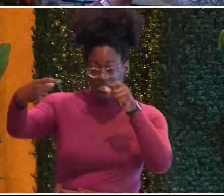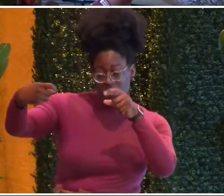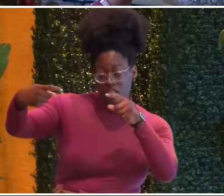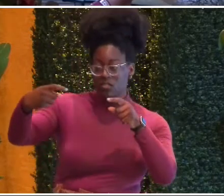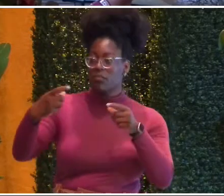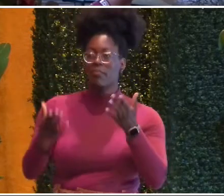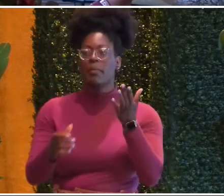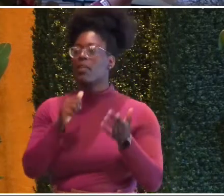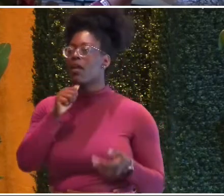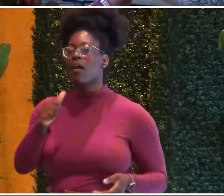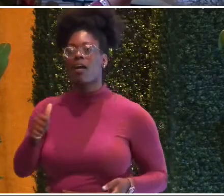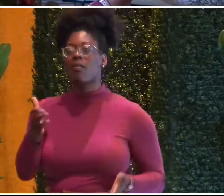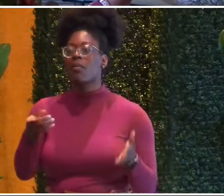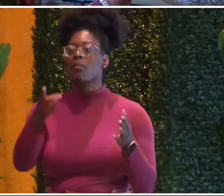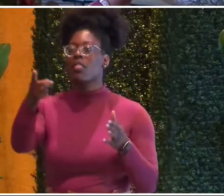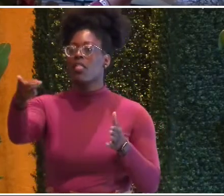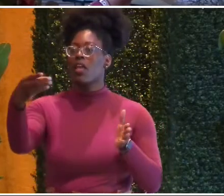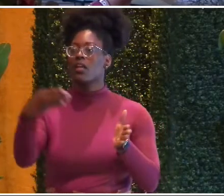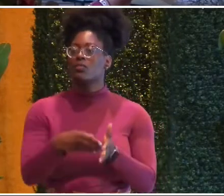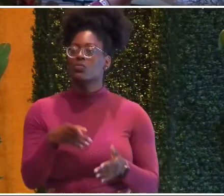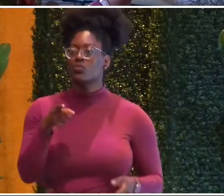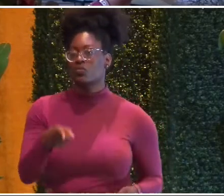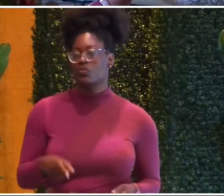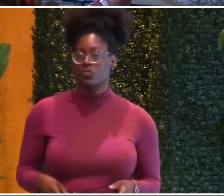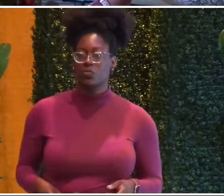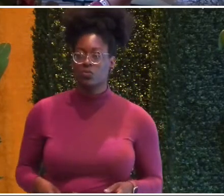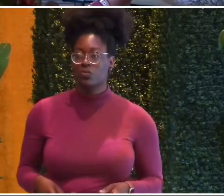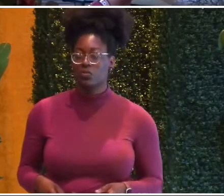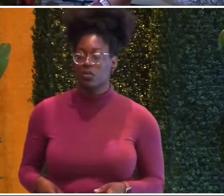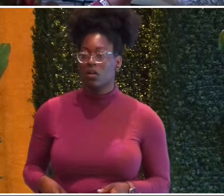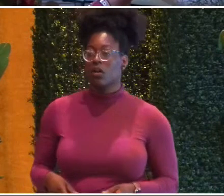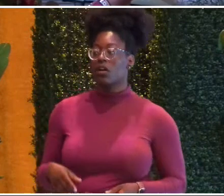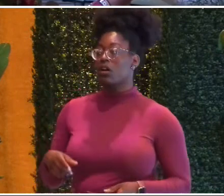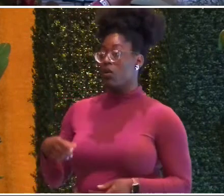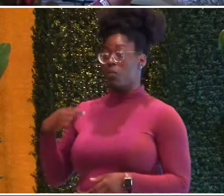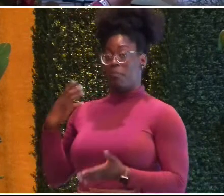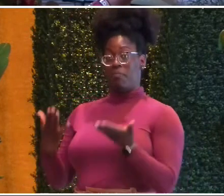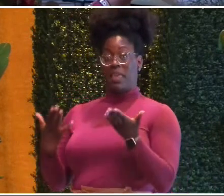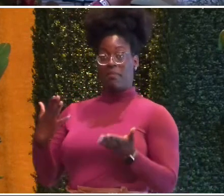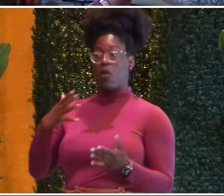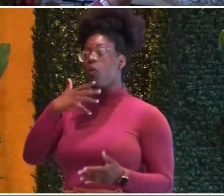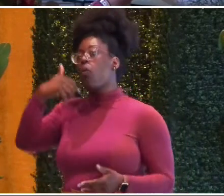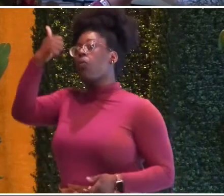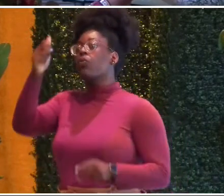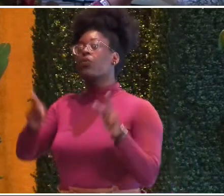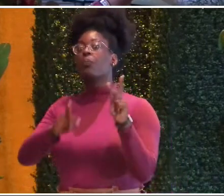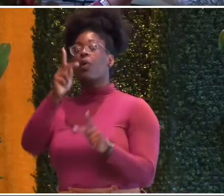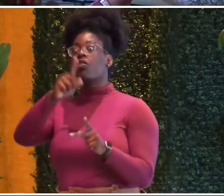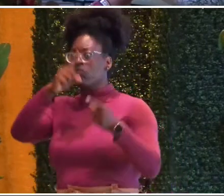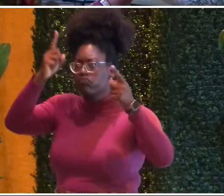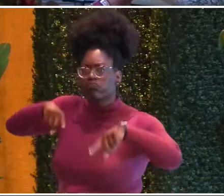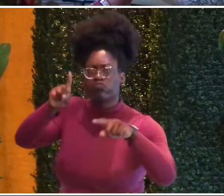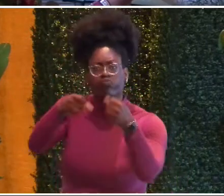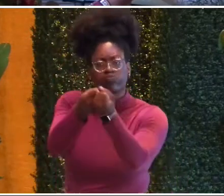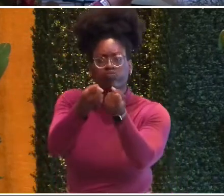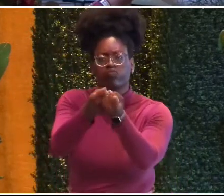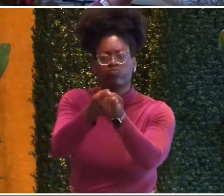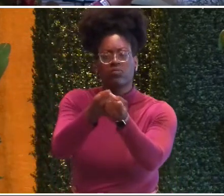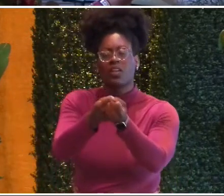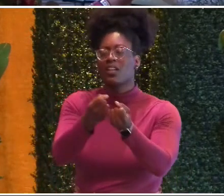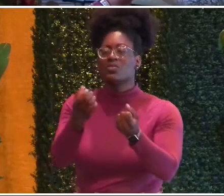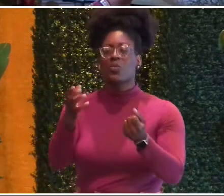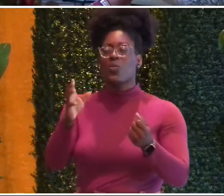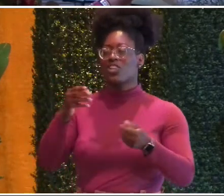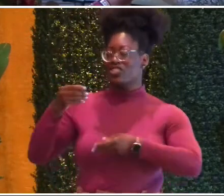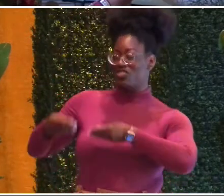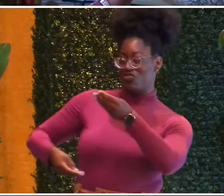you, we will fight for you, right? Your safety cannot be guaranteed based on